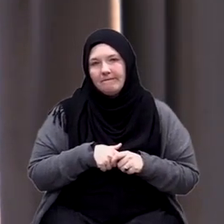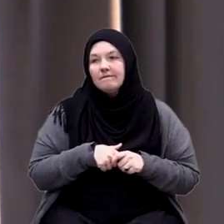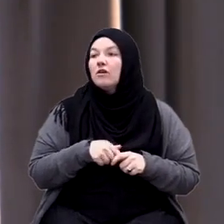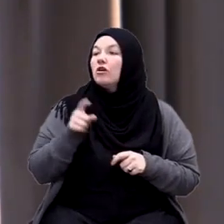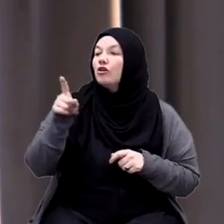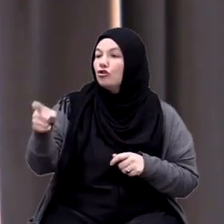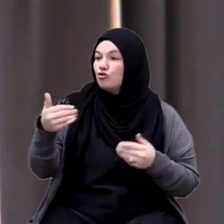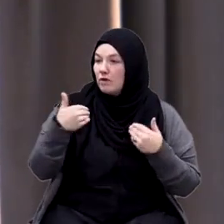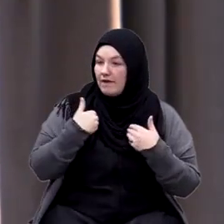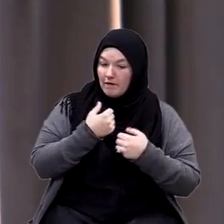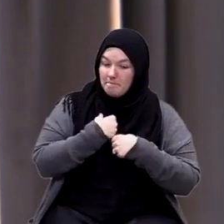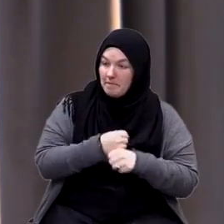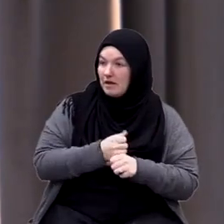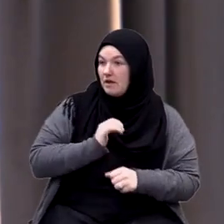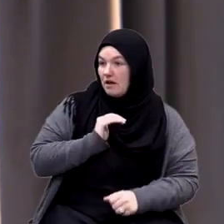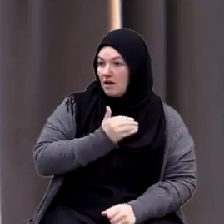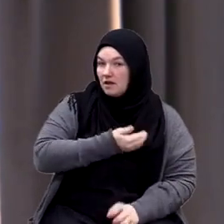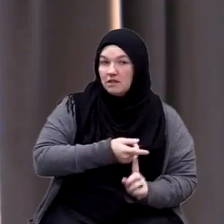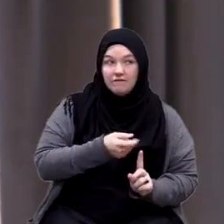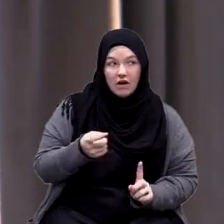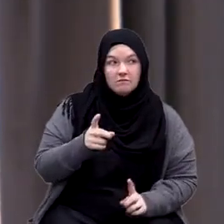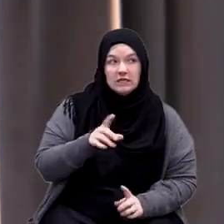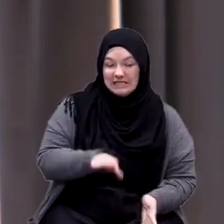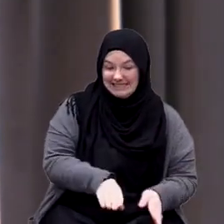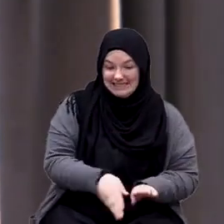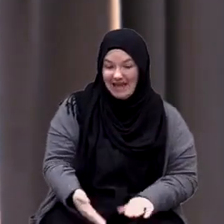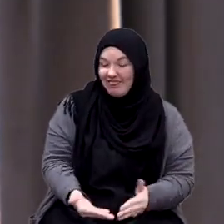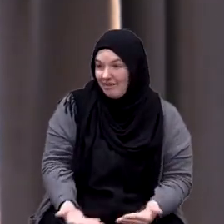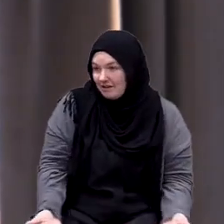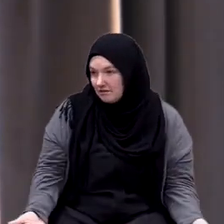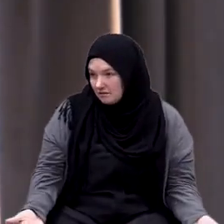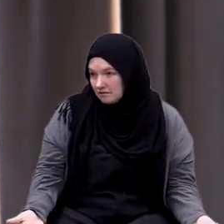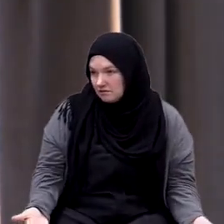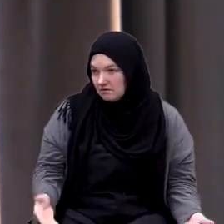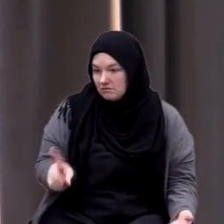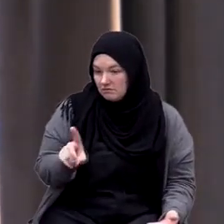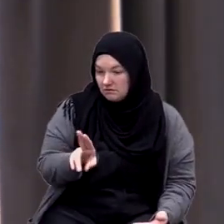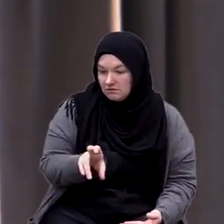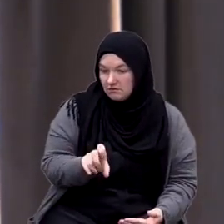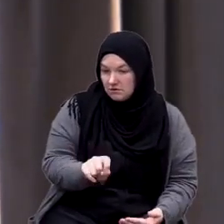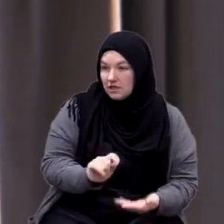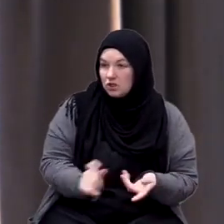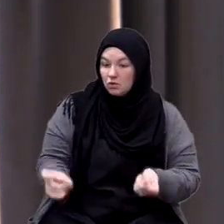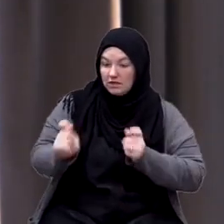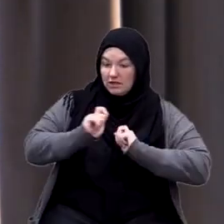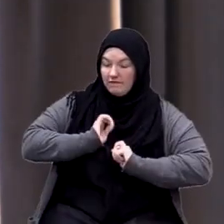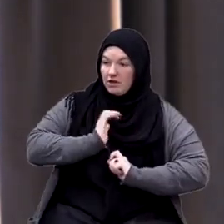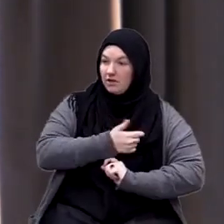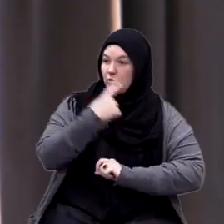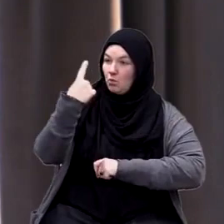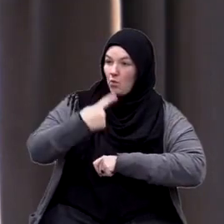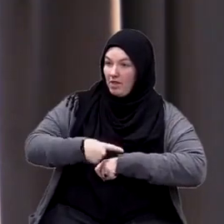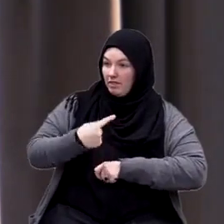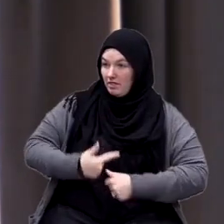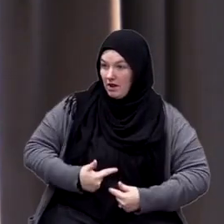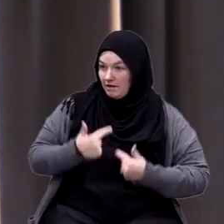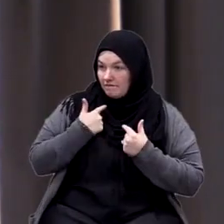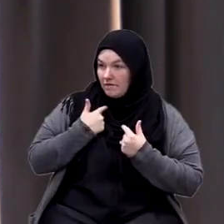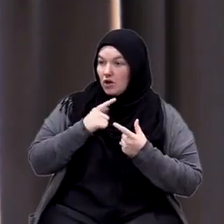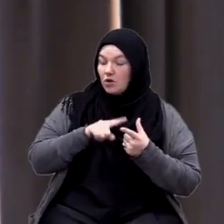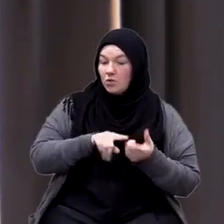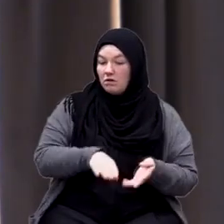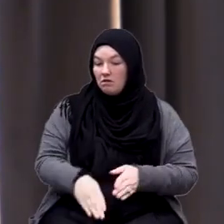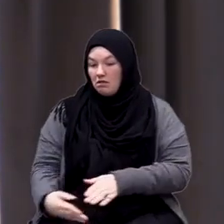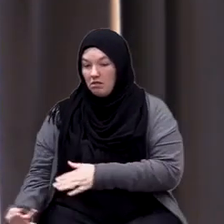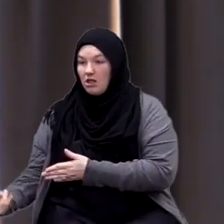You have created us from dead stuff, given us one life, and then you will revive